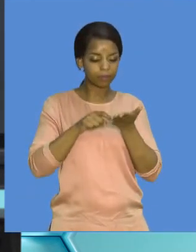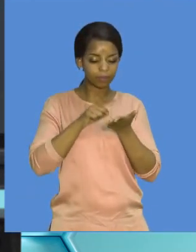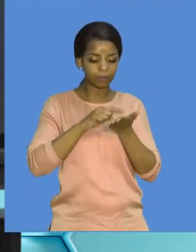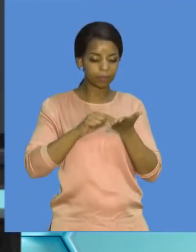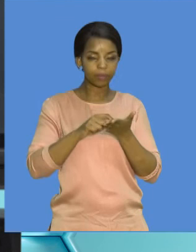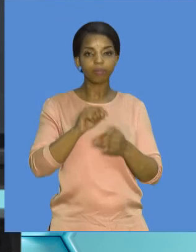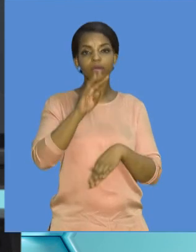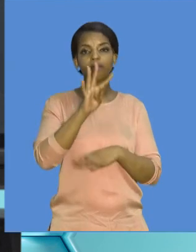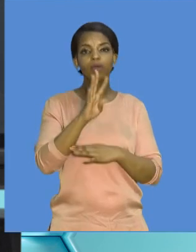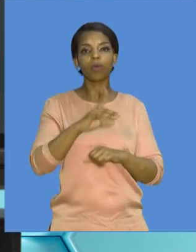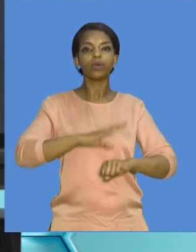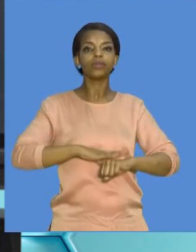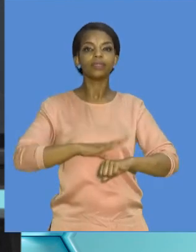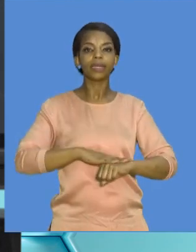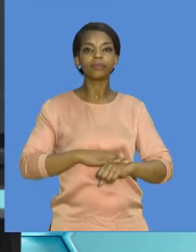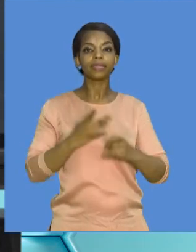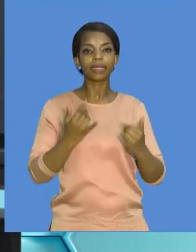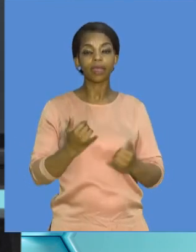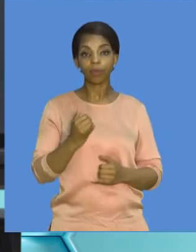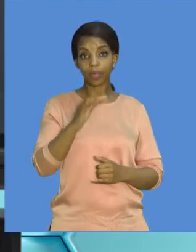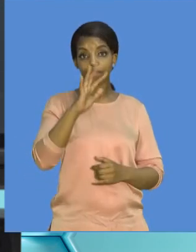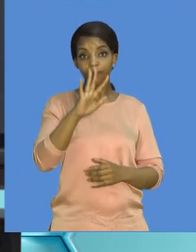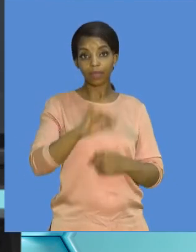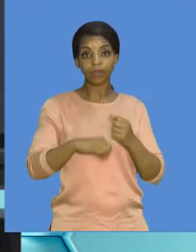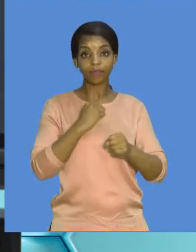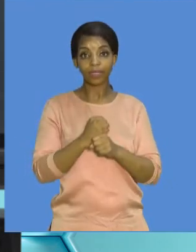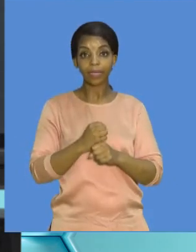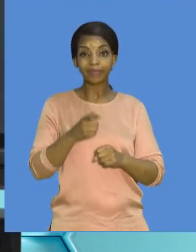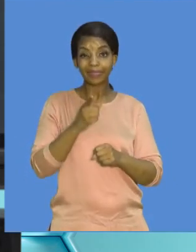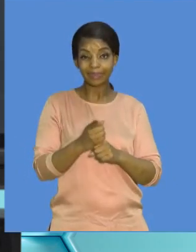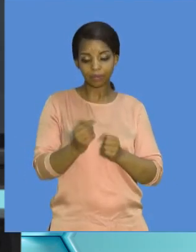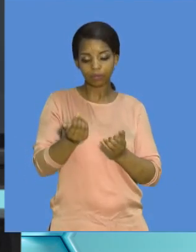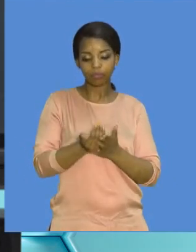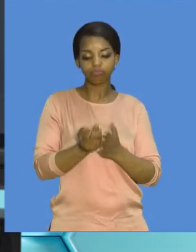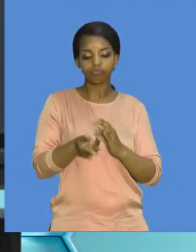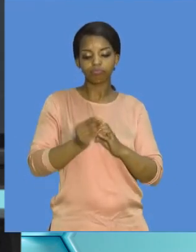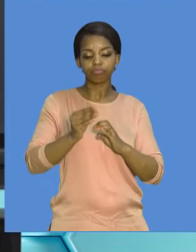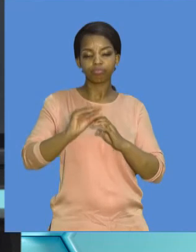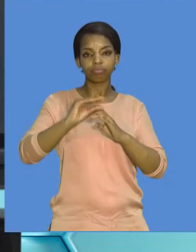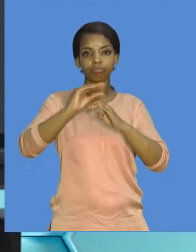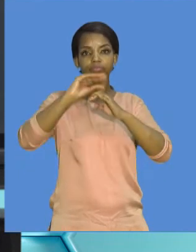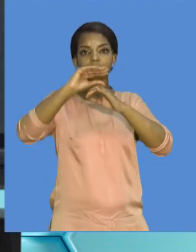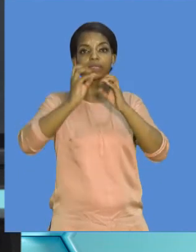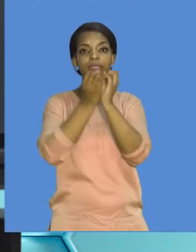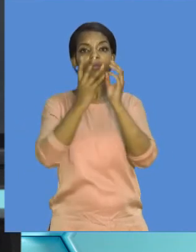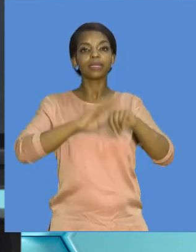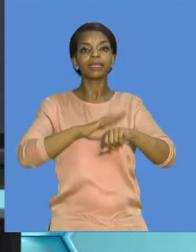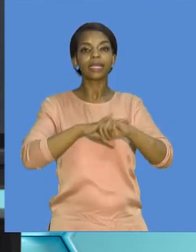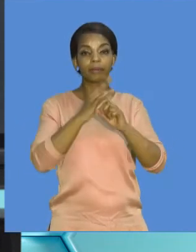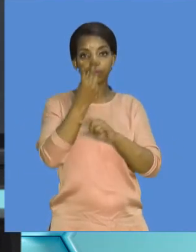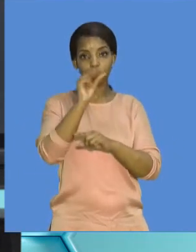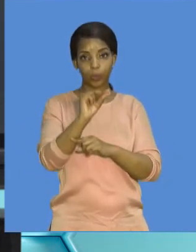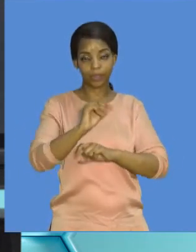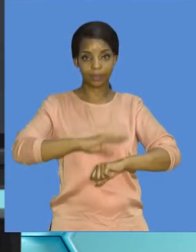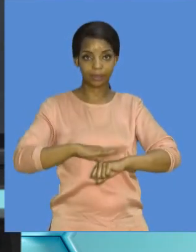So in 5 years, they actually got the interest 20 times. And that's how you will then find what the N